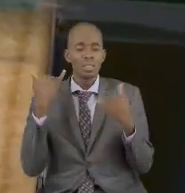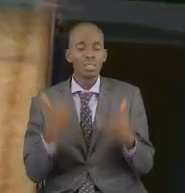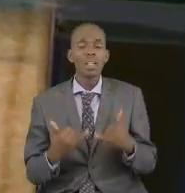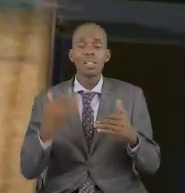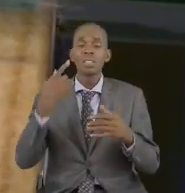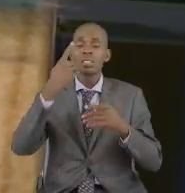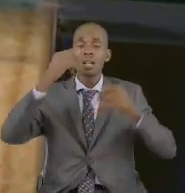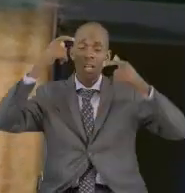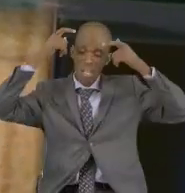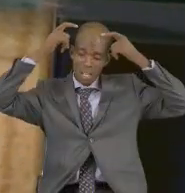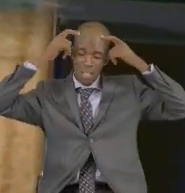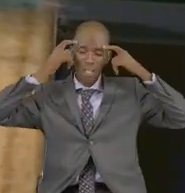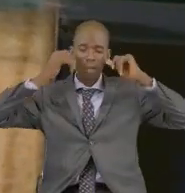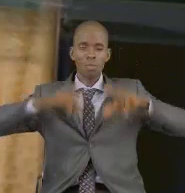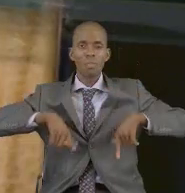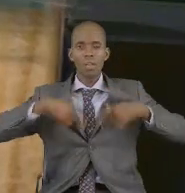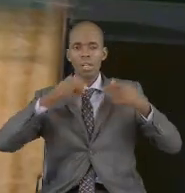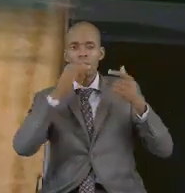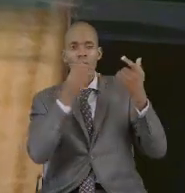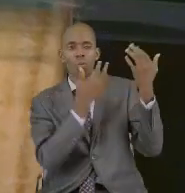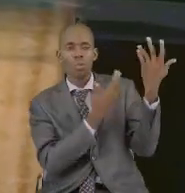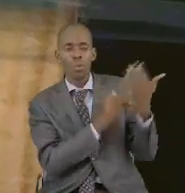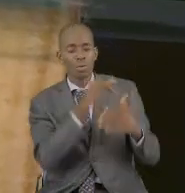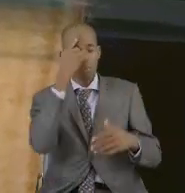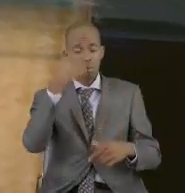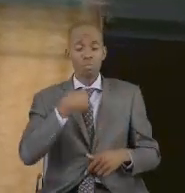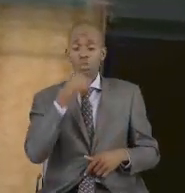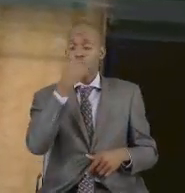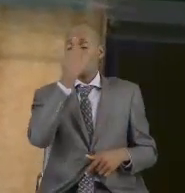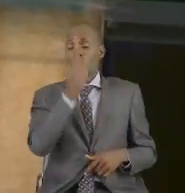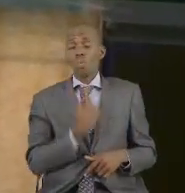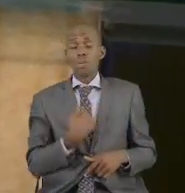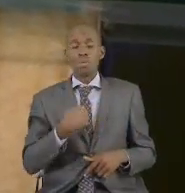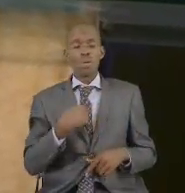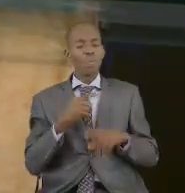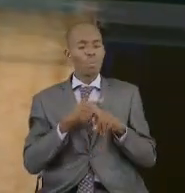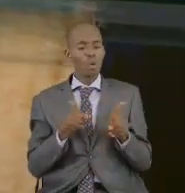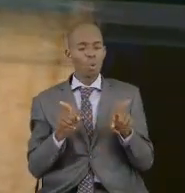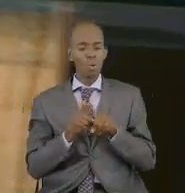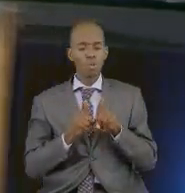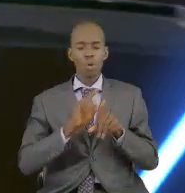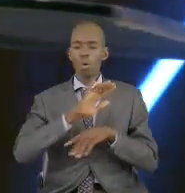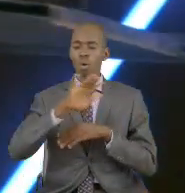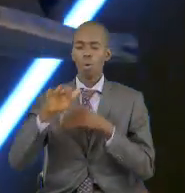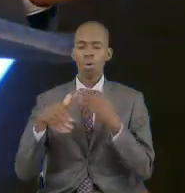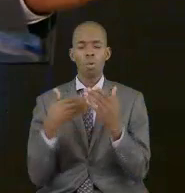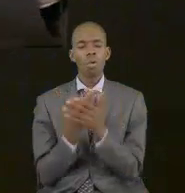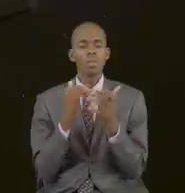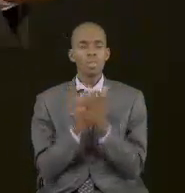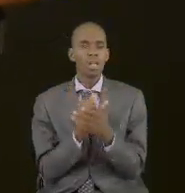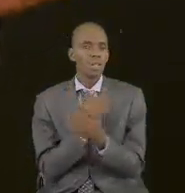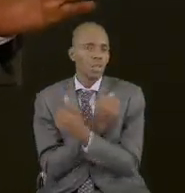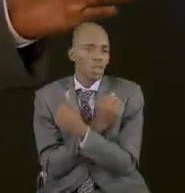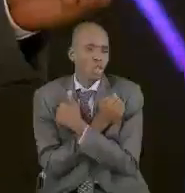life is laid up for me, not only for me, but for all that love is appearing. From the